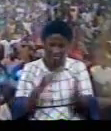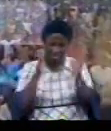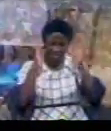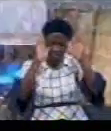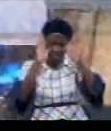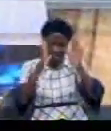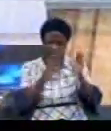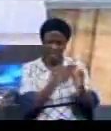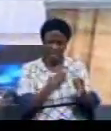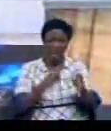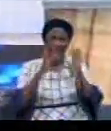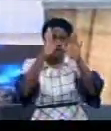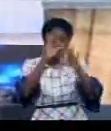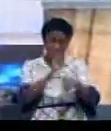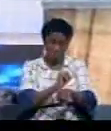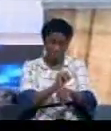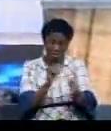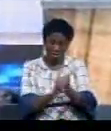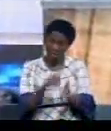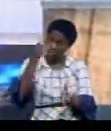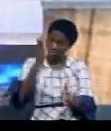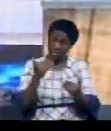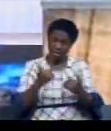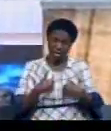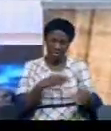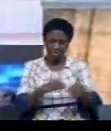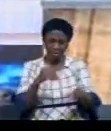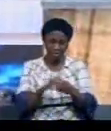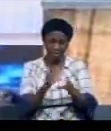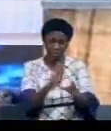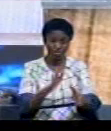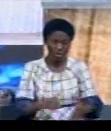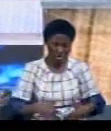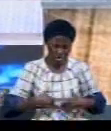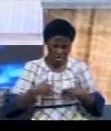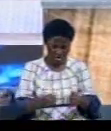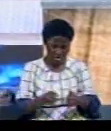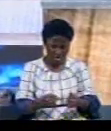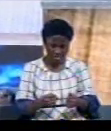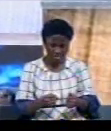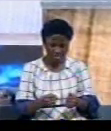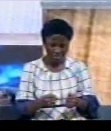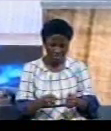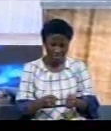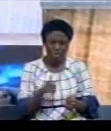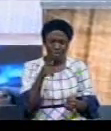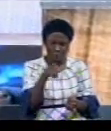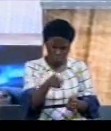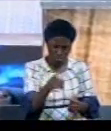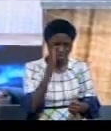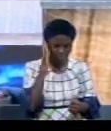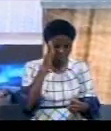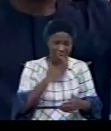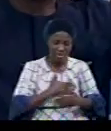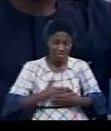wonders that God has done in your life, you will